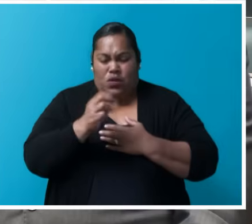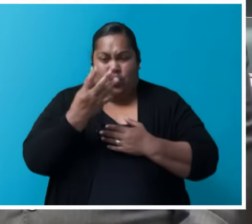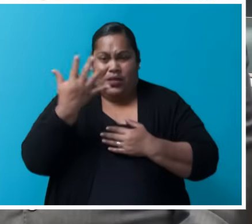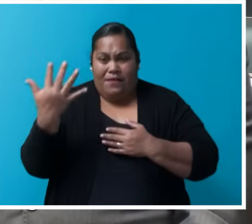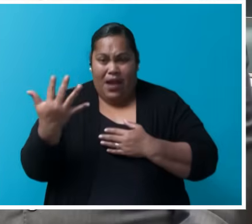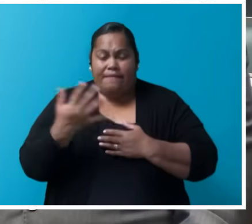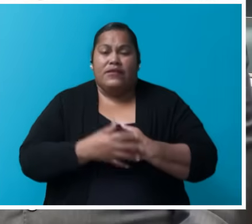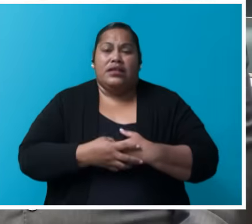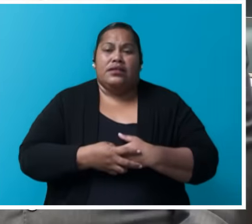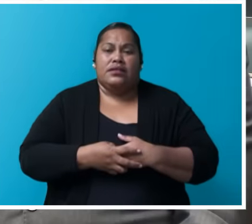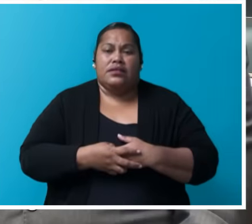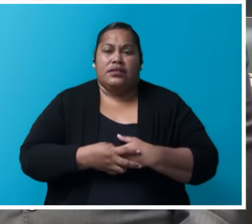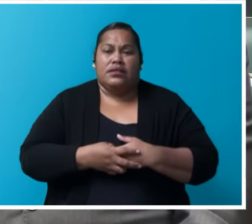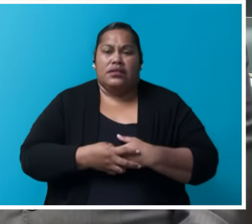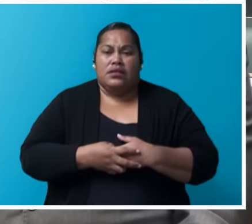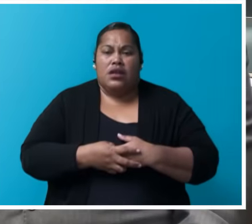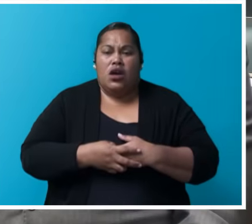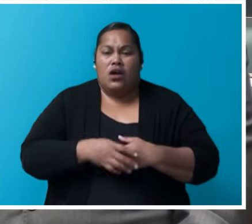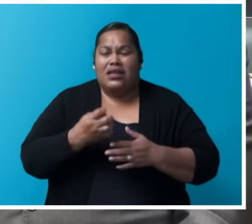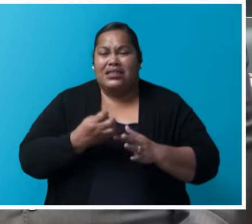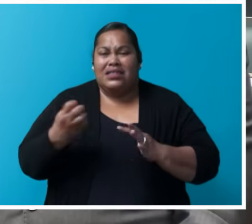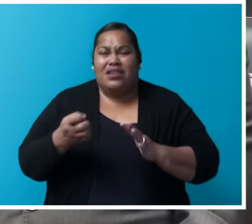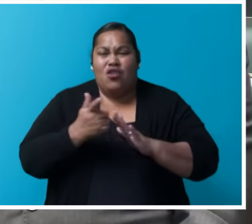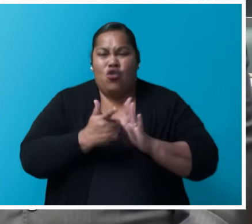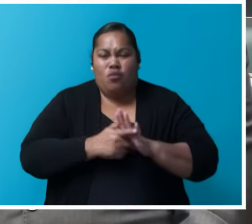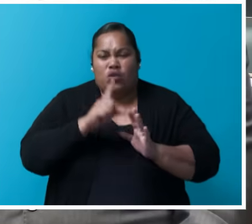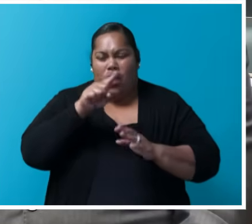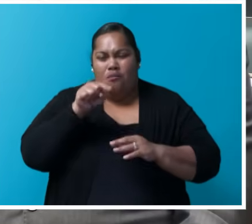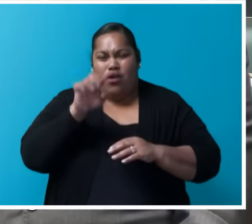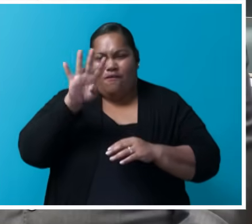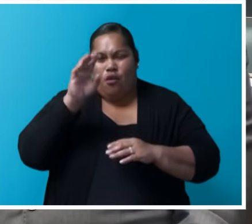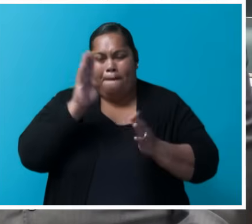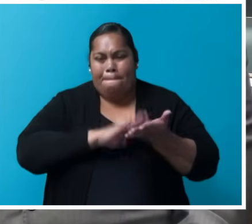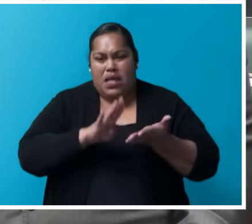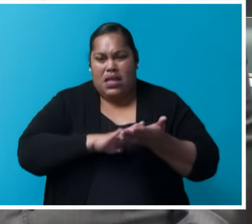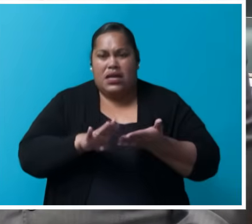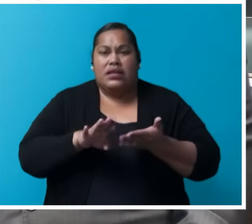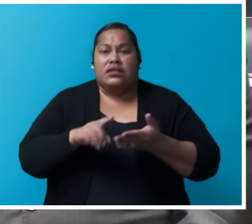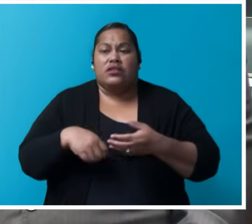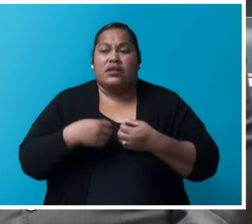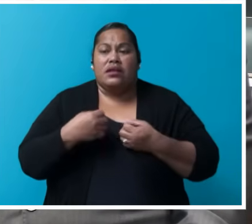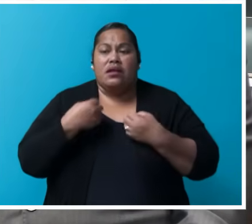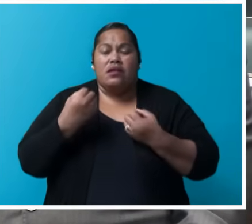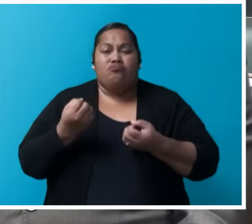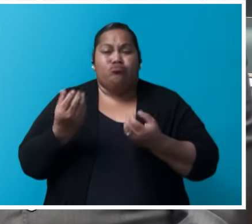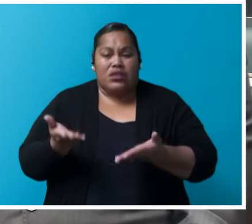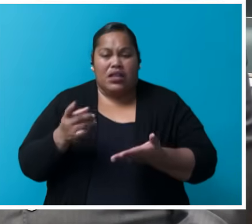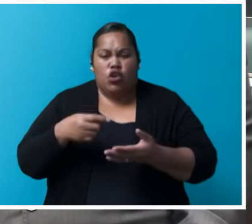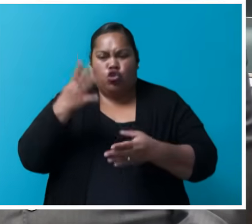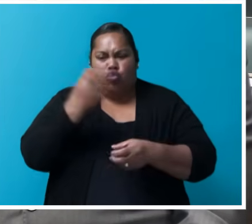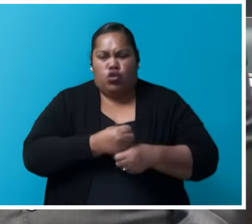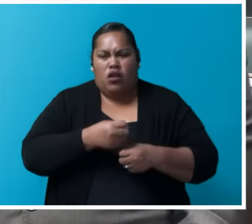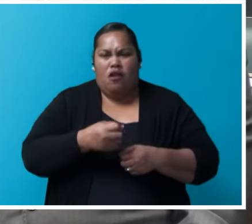Mr. Speaker, concessional external loans amount to approximately 1.4 billion, representing nearly 38% of the total external